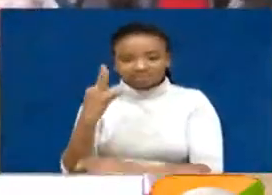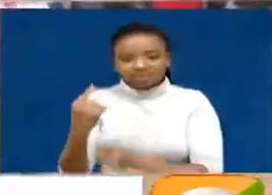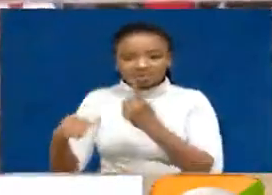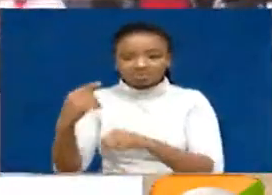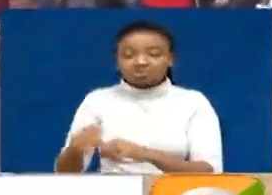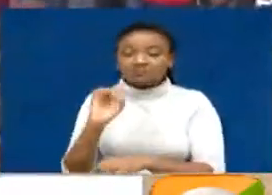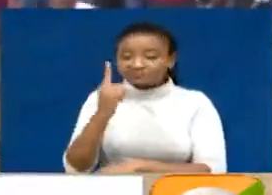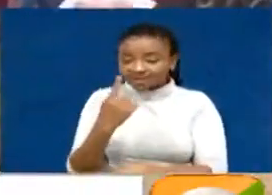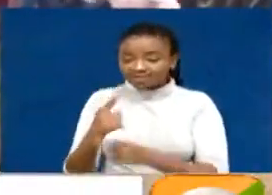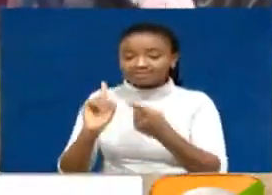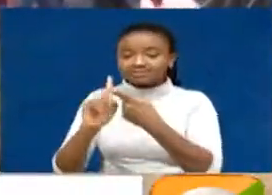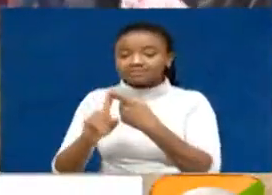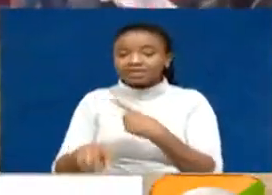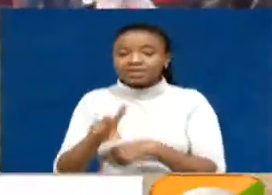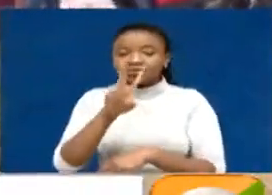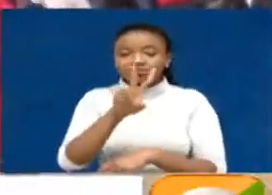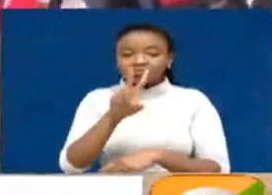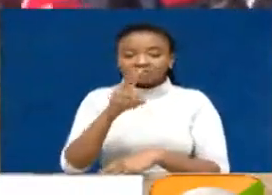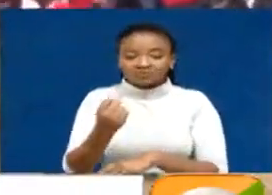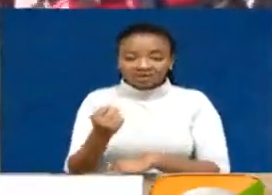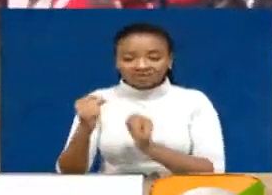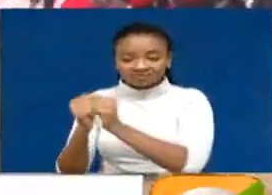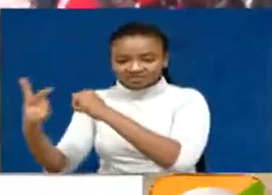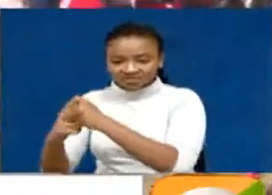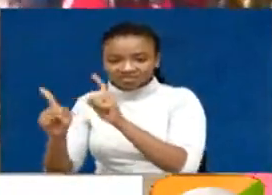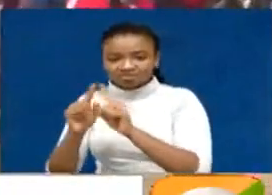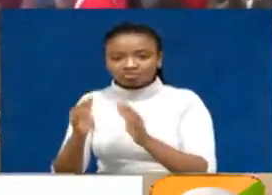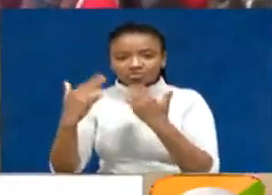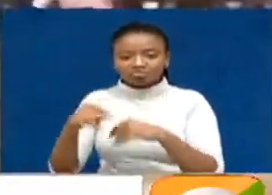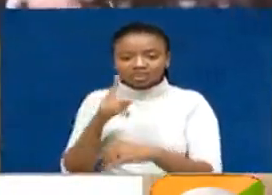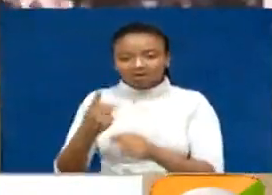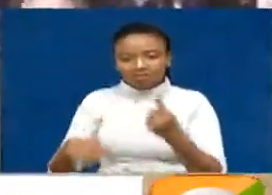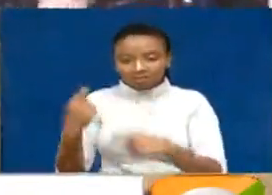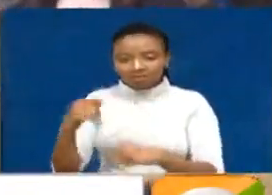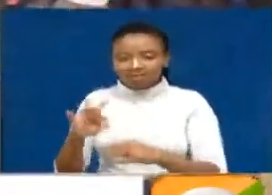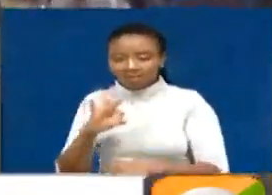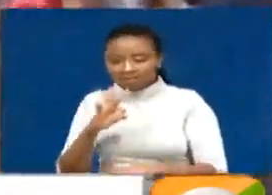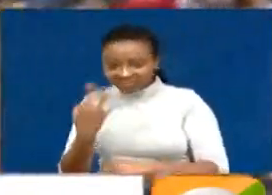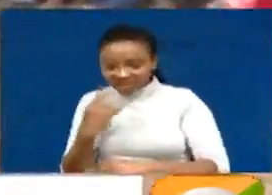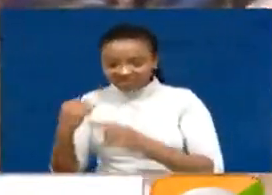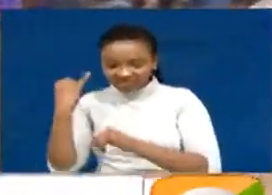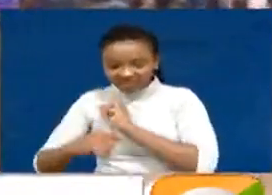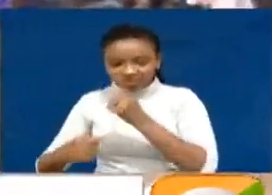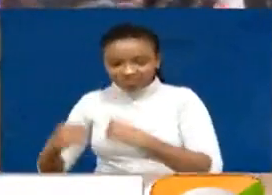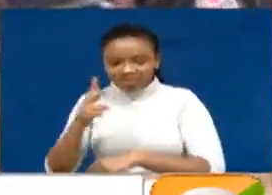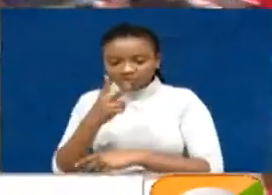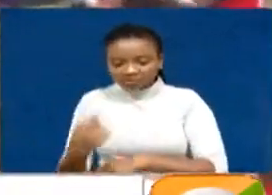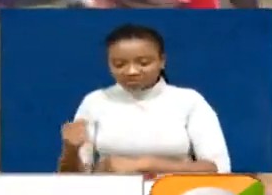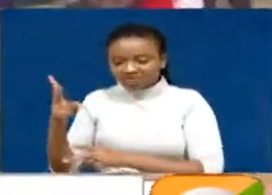25-17 in the first set and dug deep to clinch the second set before they consolidated the win in the third set, scoring